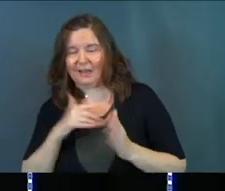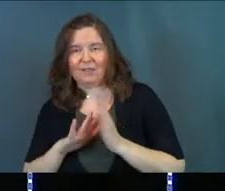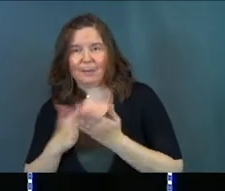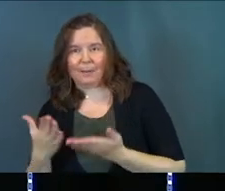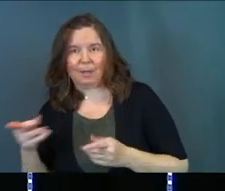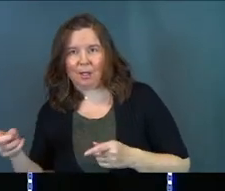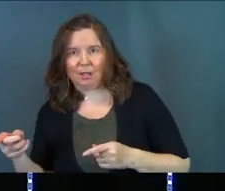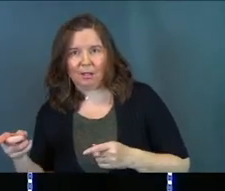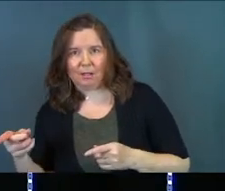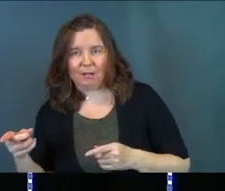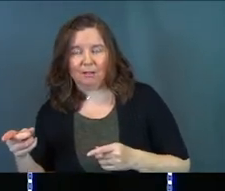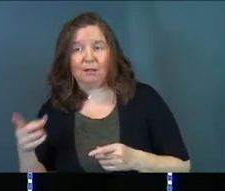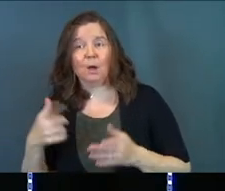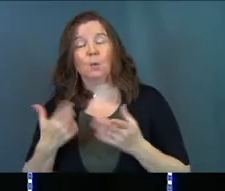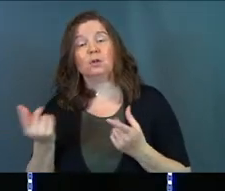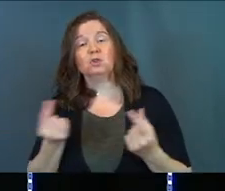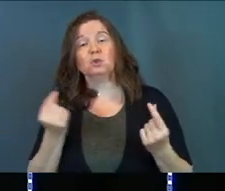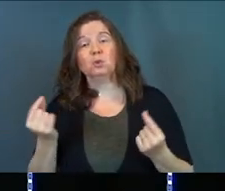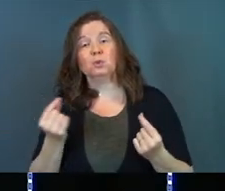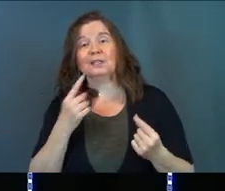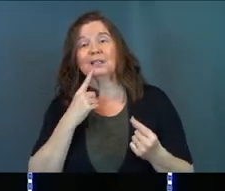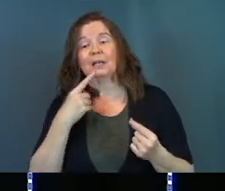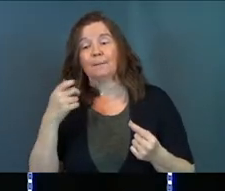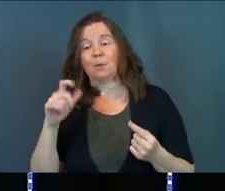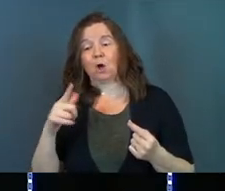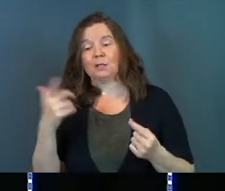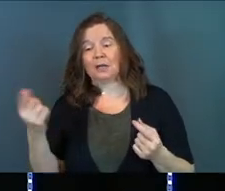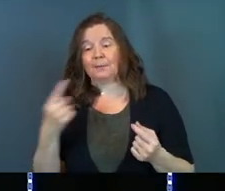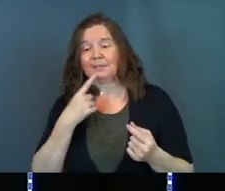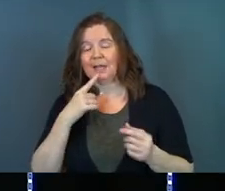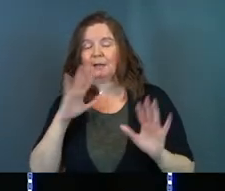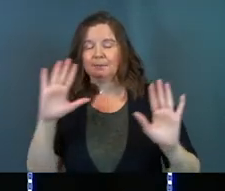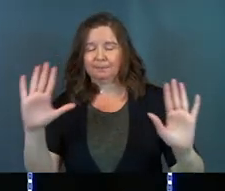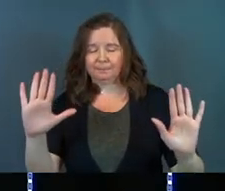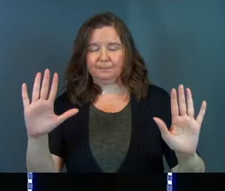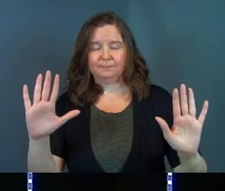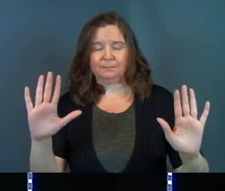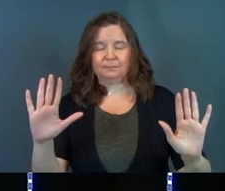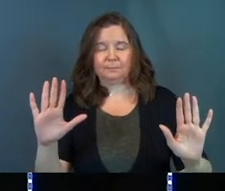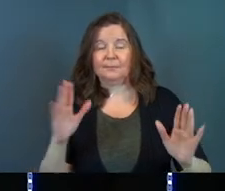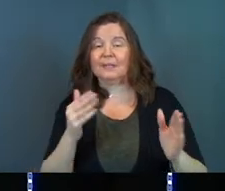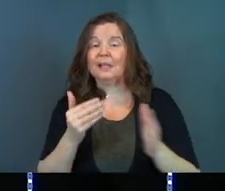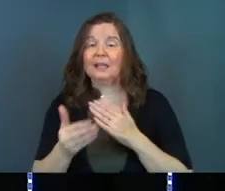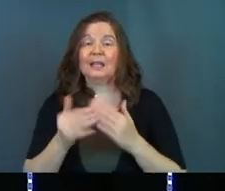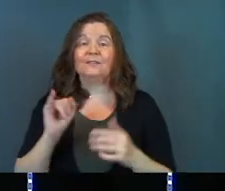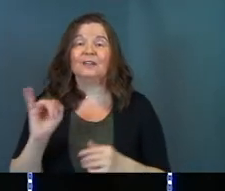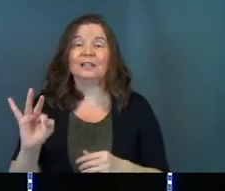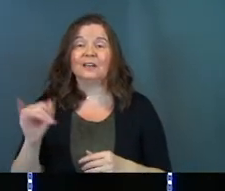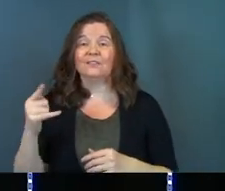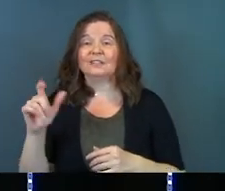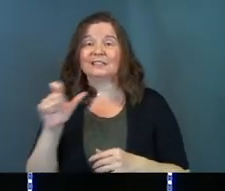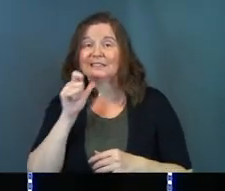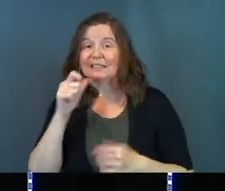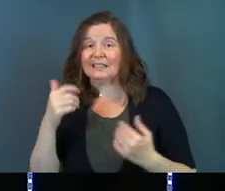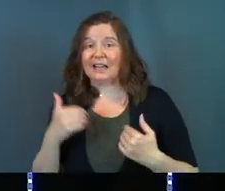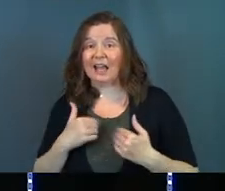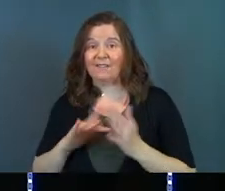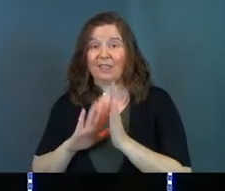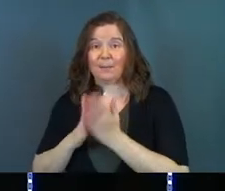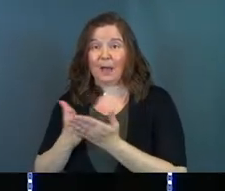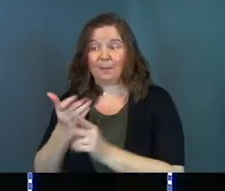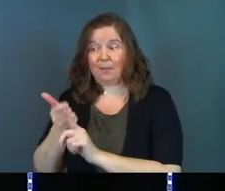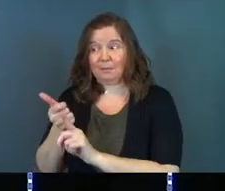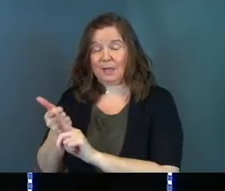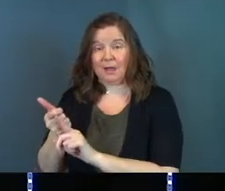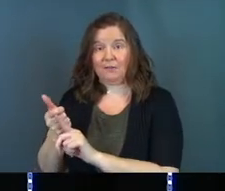Bible. And what he's doing here is Paul's coming and he's saying, listen, even if Gentiles did not have the